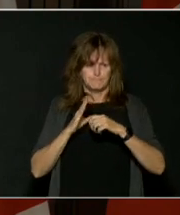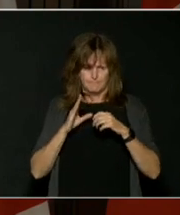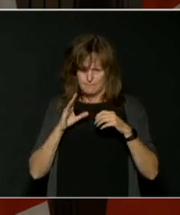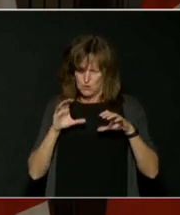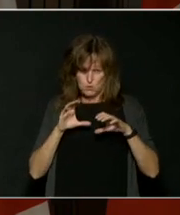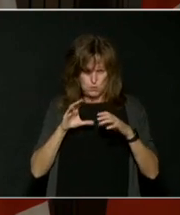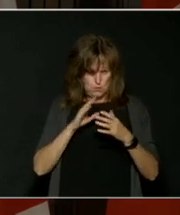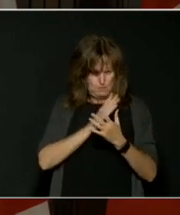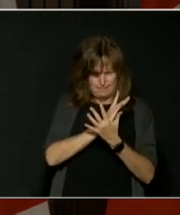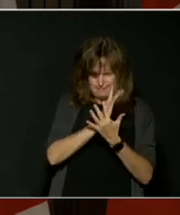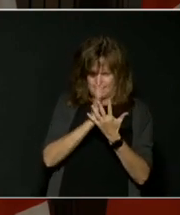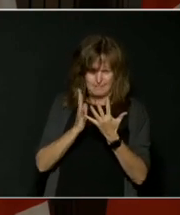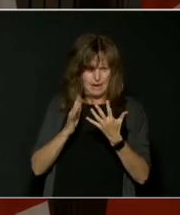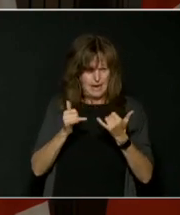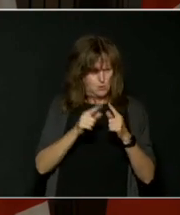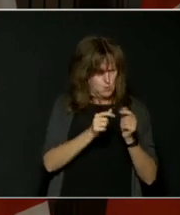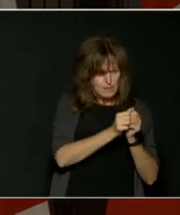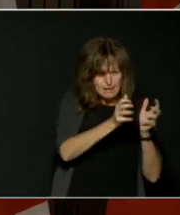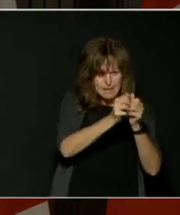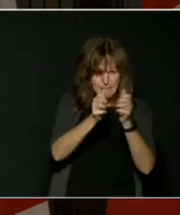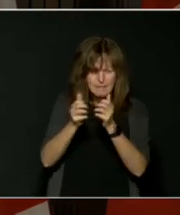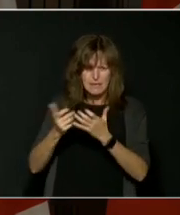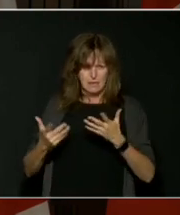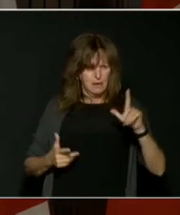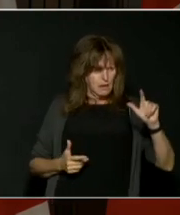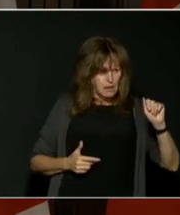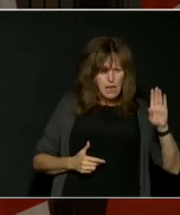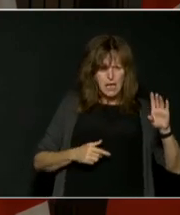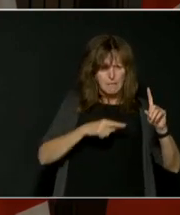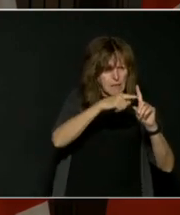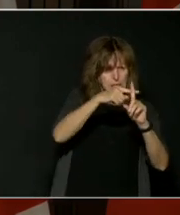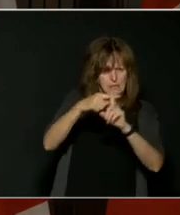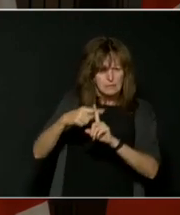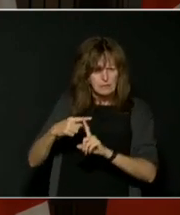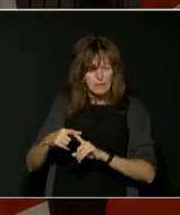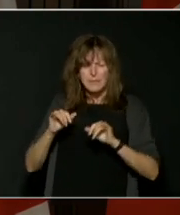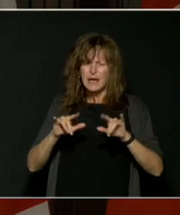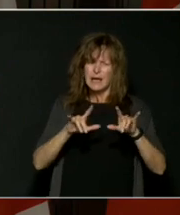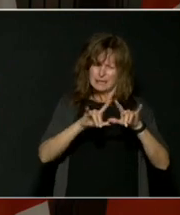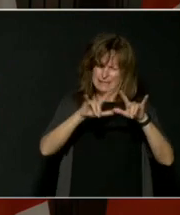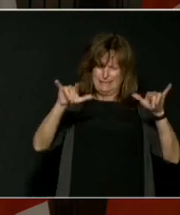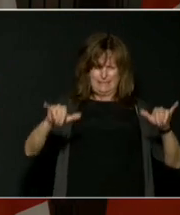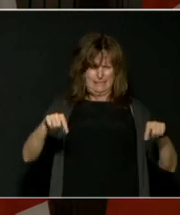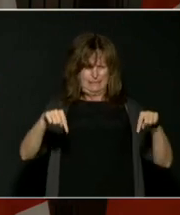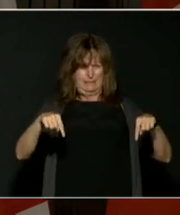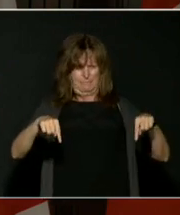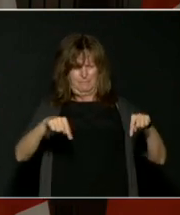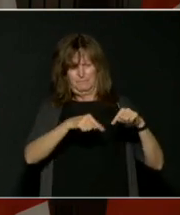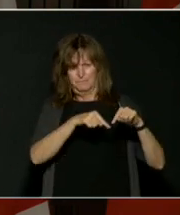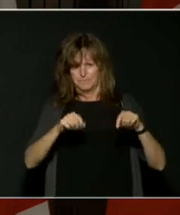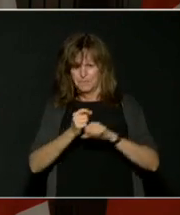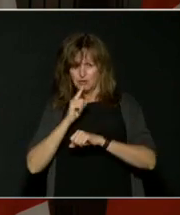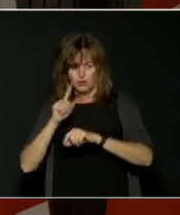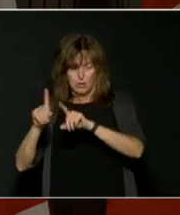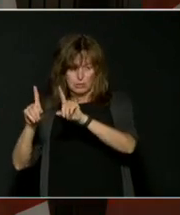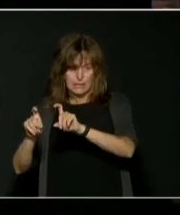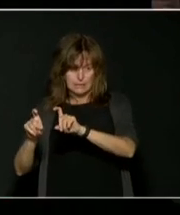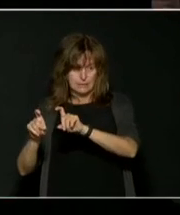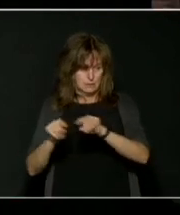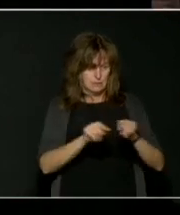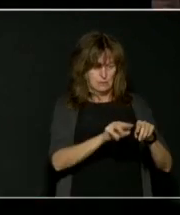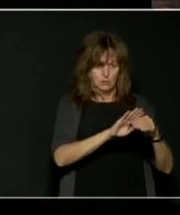capacity, and in the meantime making sure that those test turnaround times are what they need to be. Thank you. Next question.